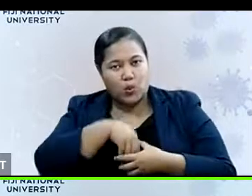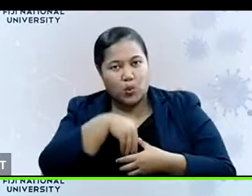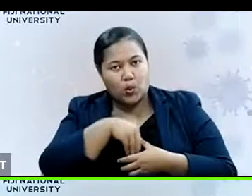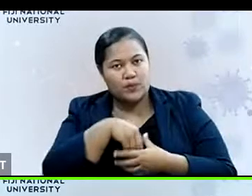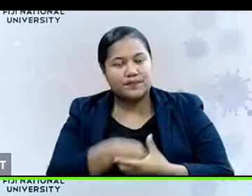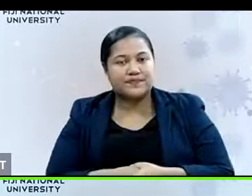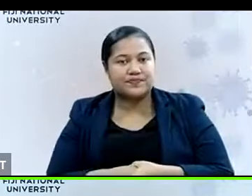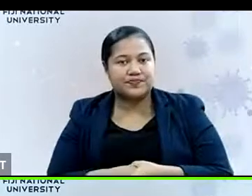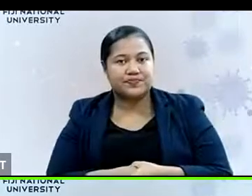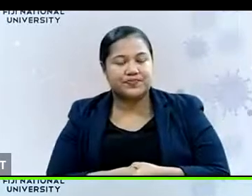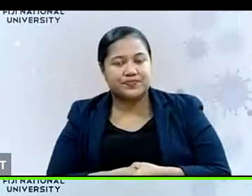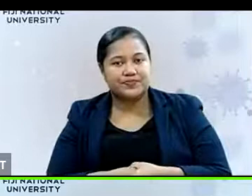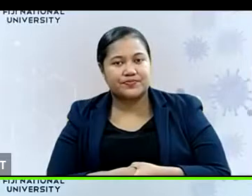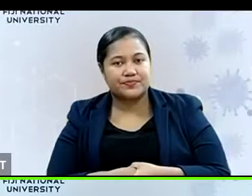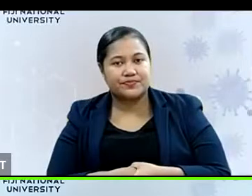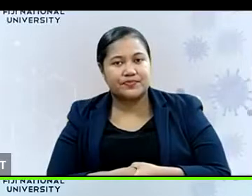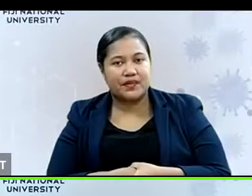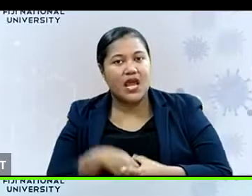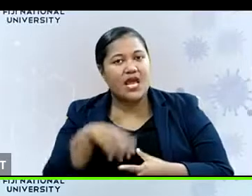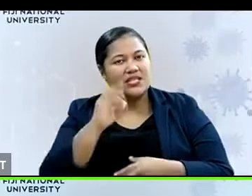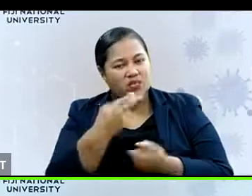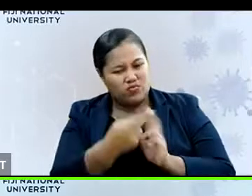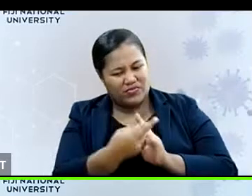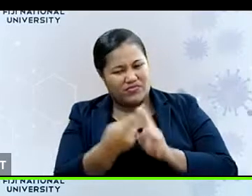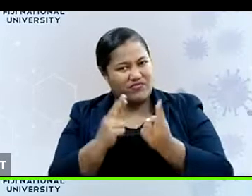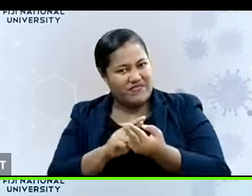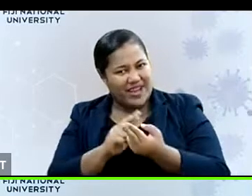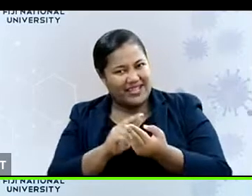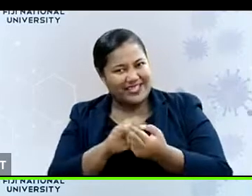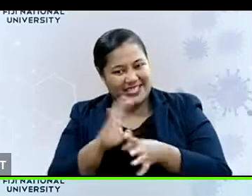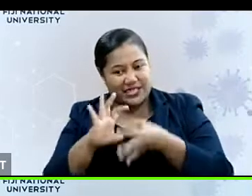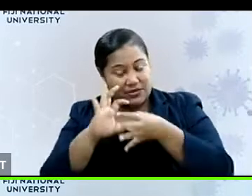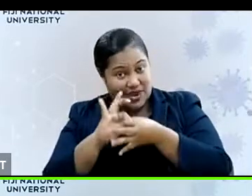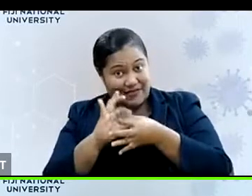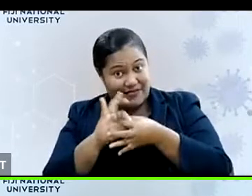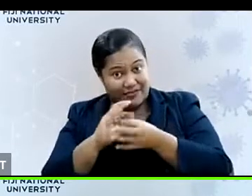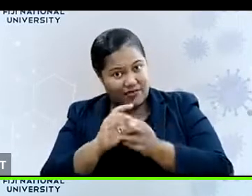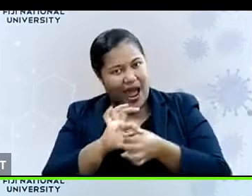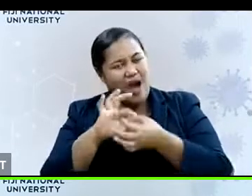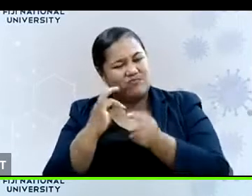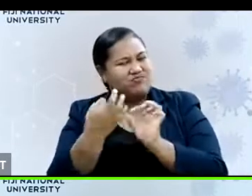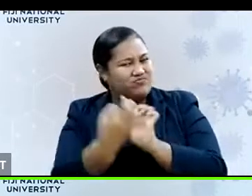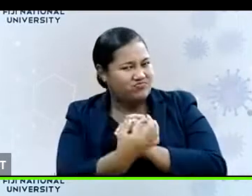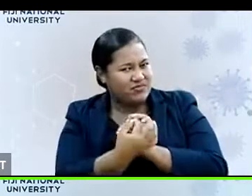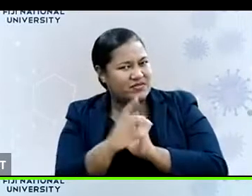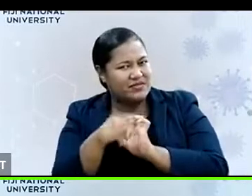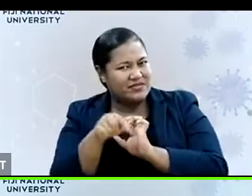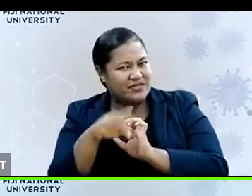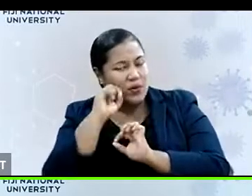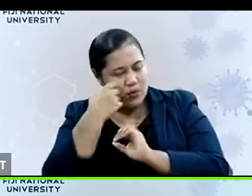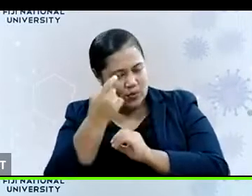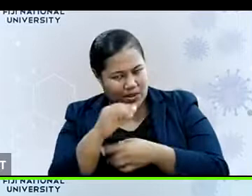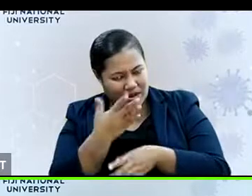the the reverse transcriptase polymerase chain reaction, or RT-PCR for short, I'll call it going forward,